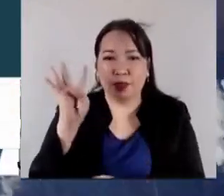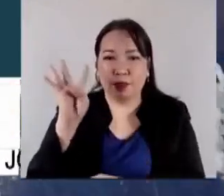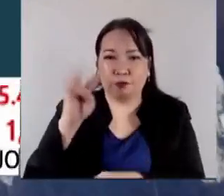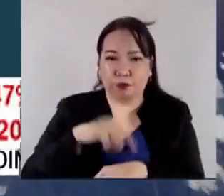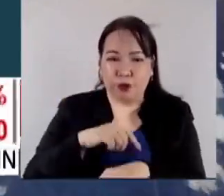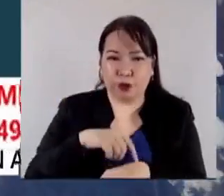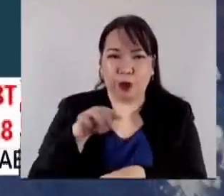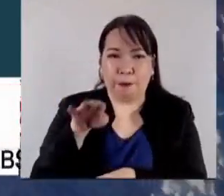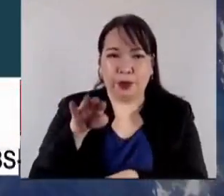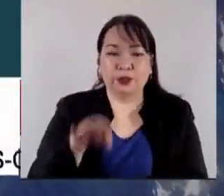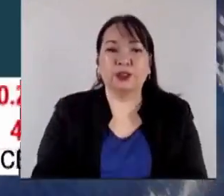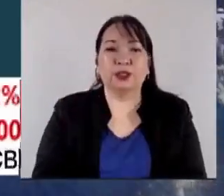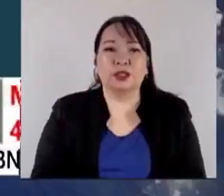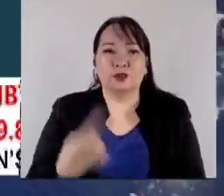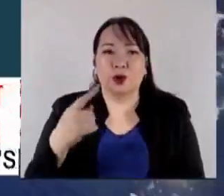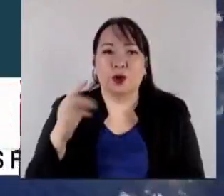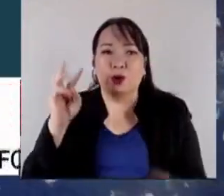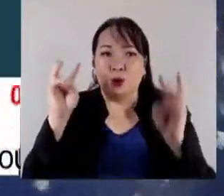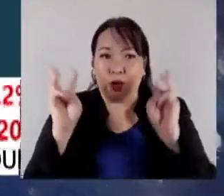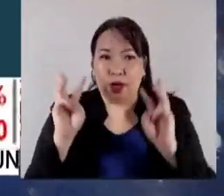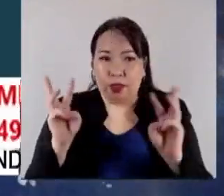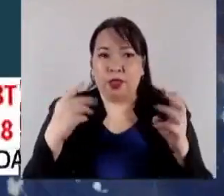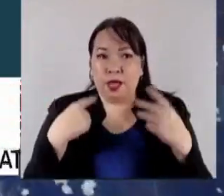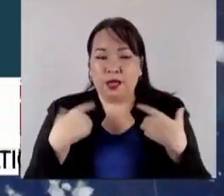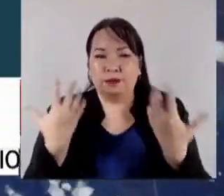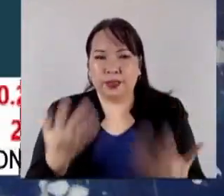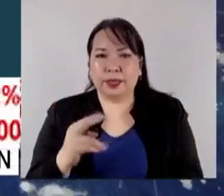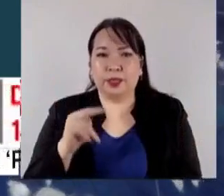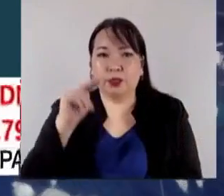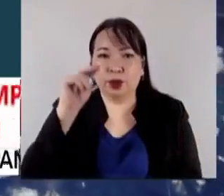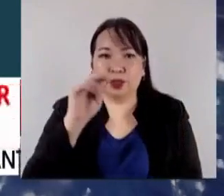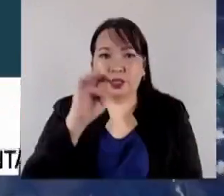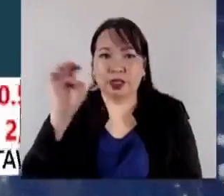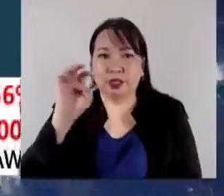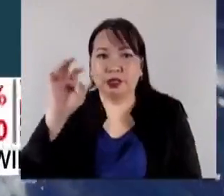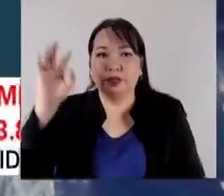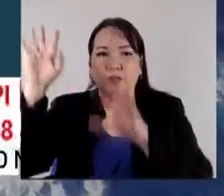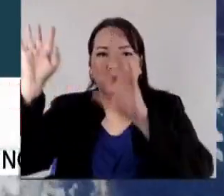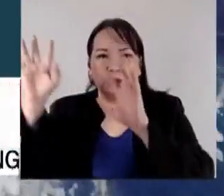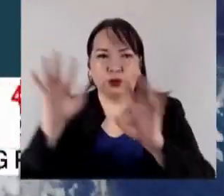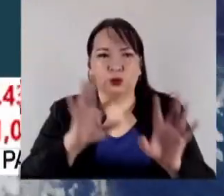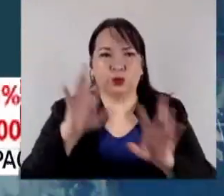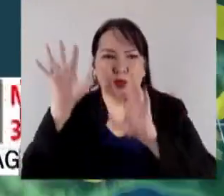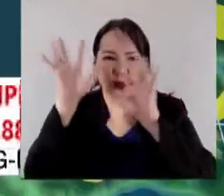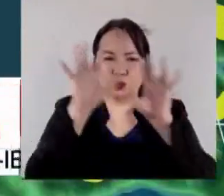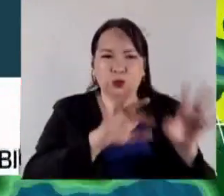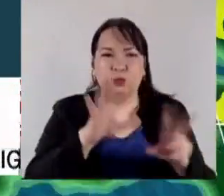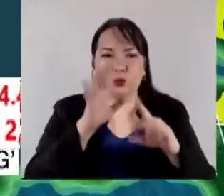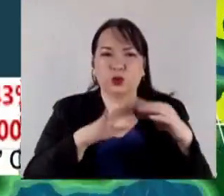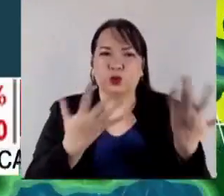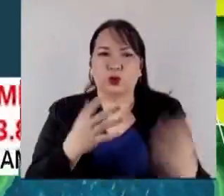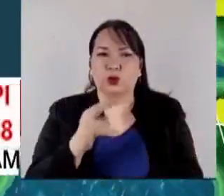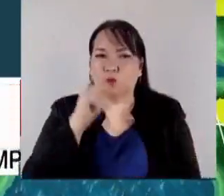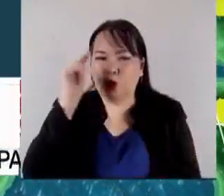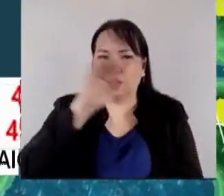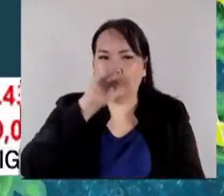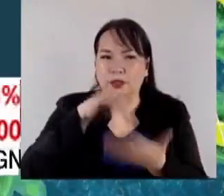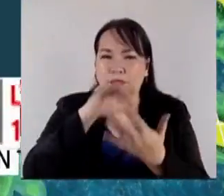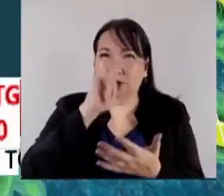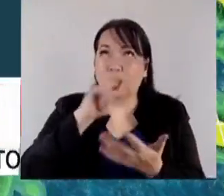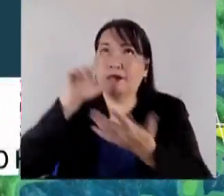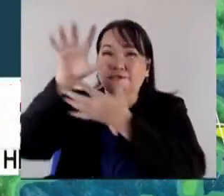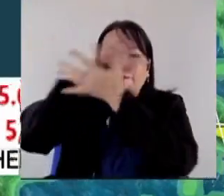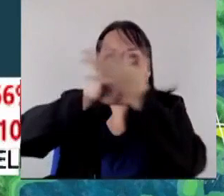our weather forecast, we have northeast monsoon affecting the northern and central Luzon, bringing cloudy skies with rains over